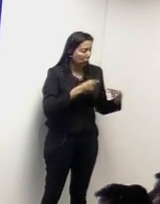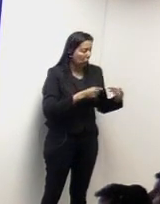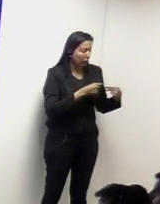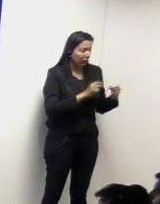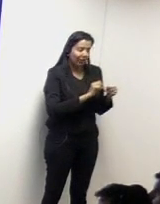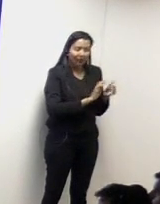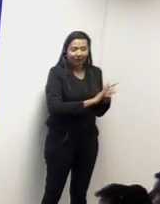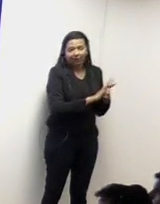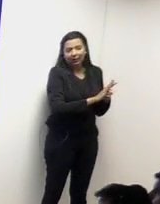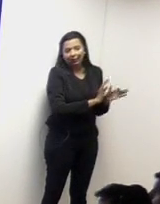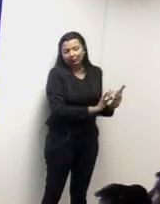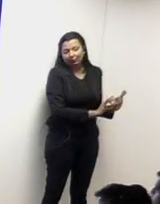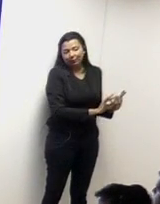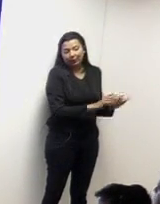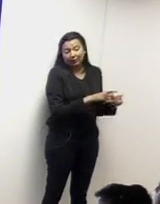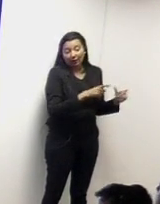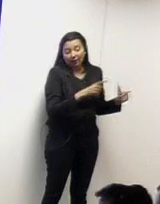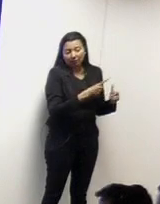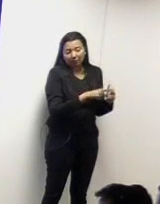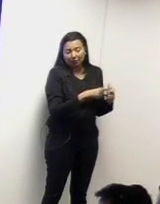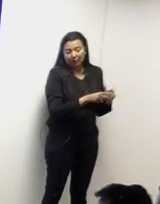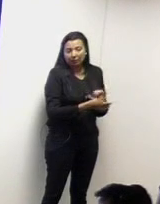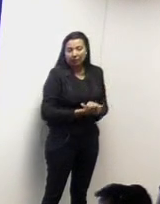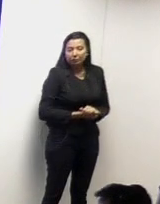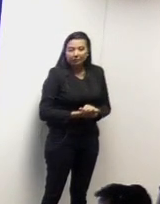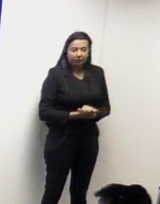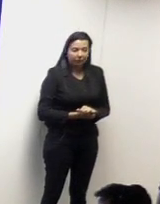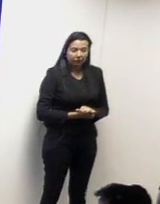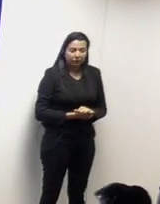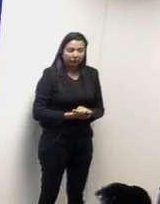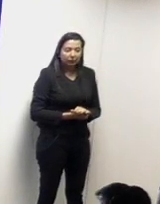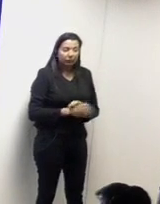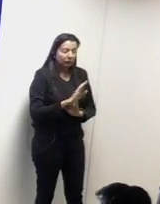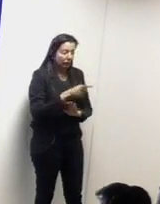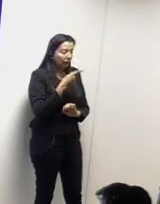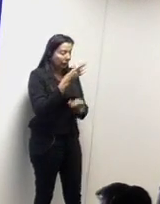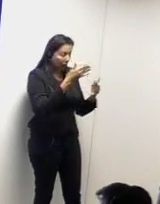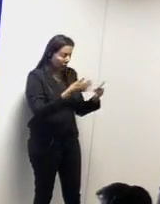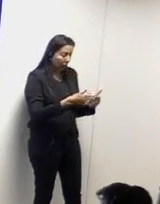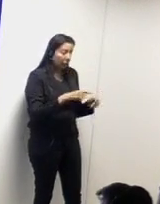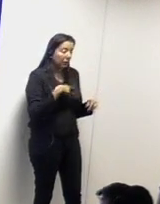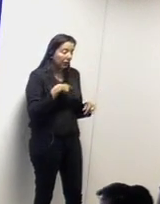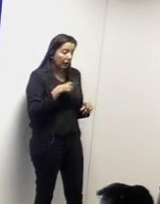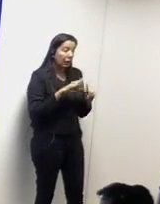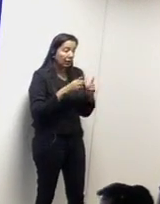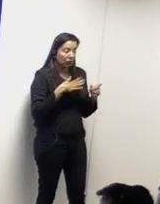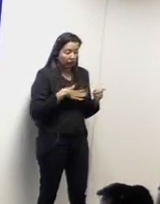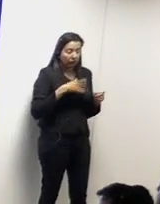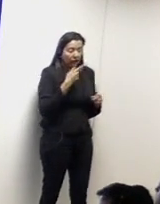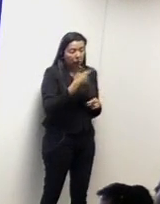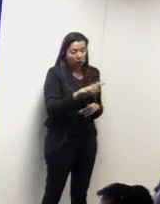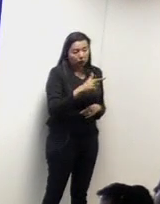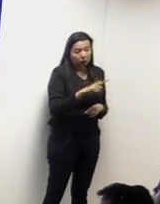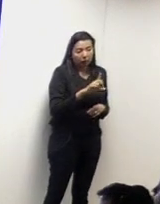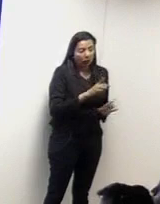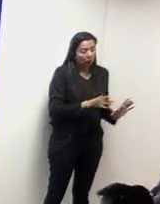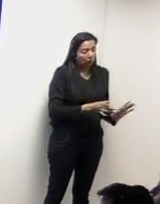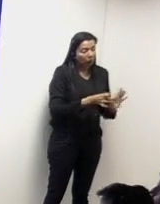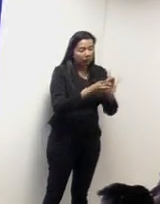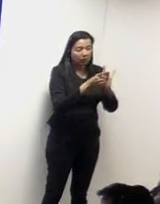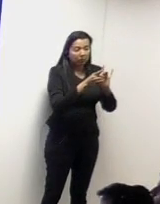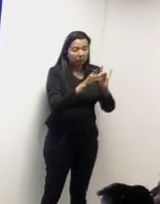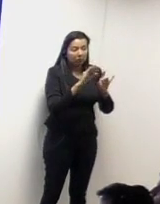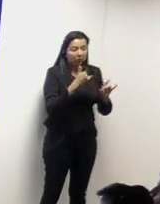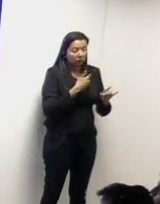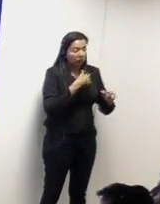that's a problem. I already mentioned this, but I want to say it again. We do not connect our